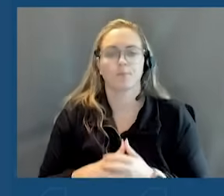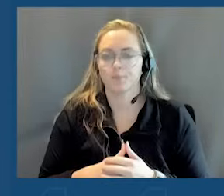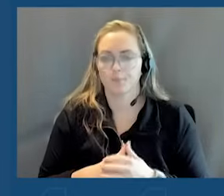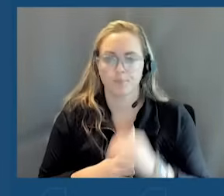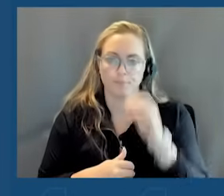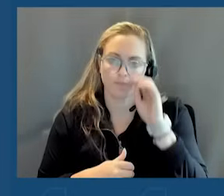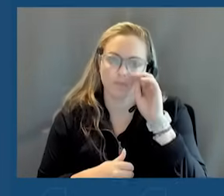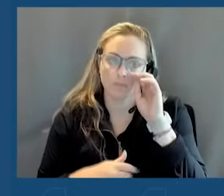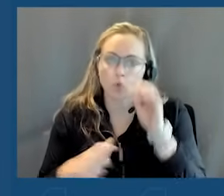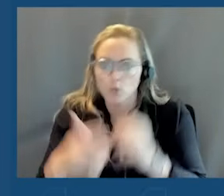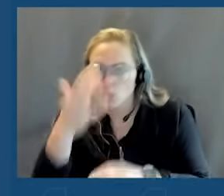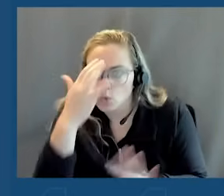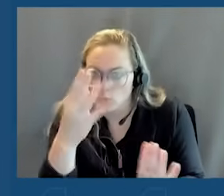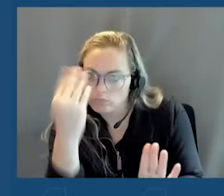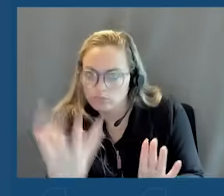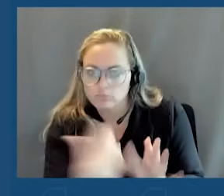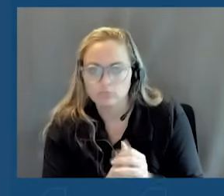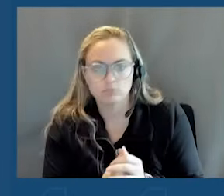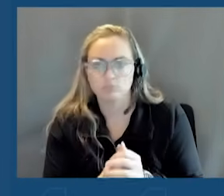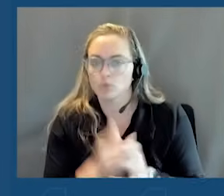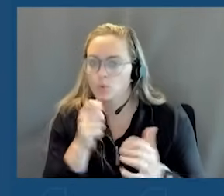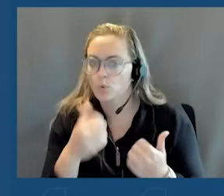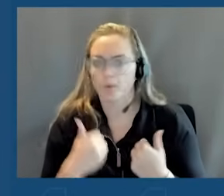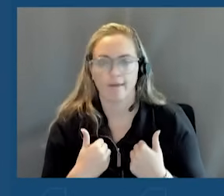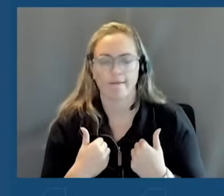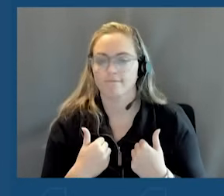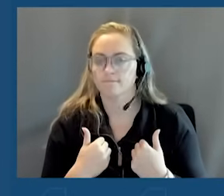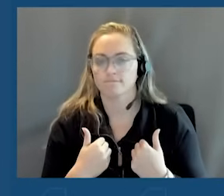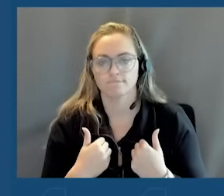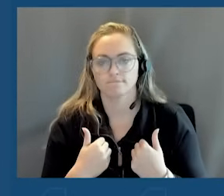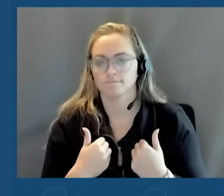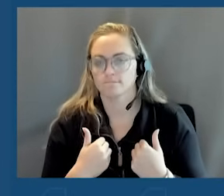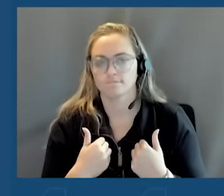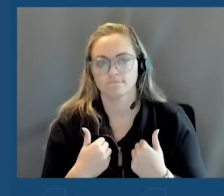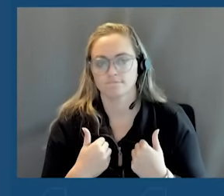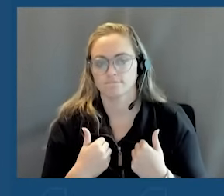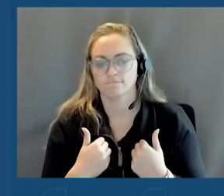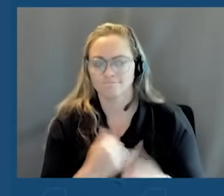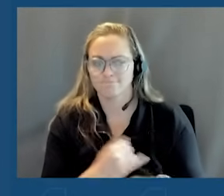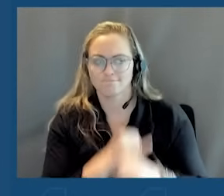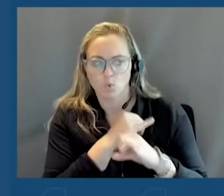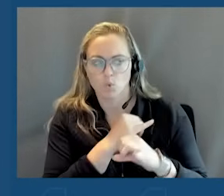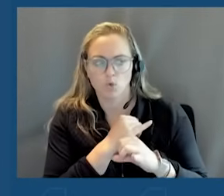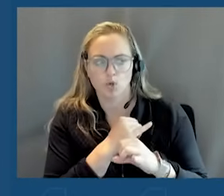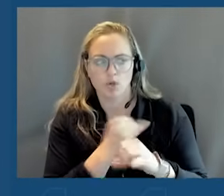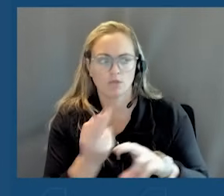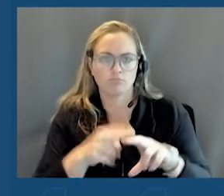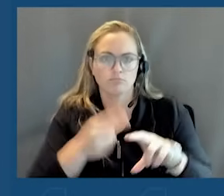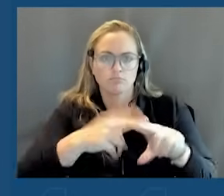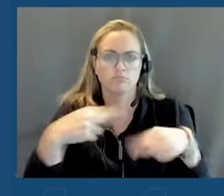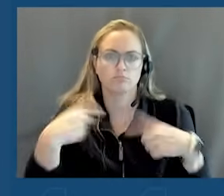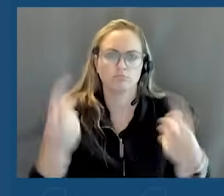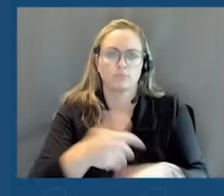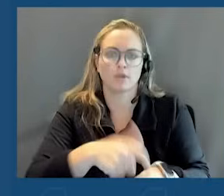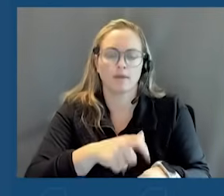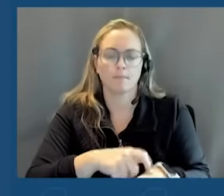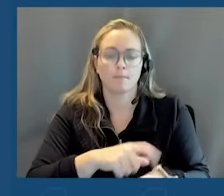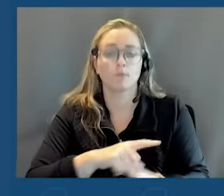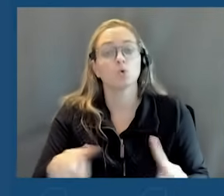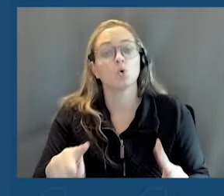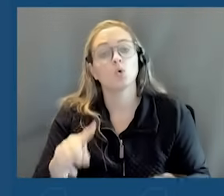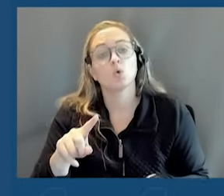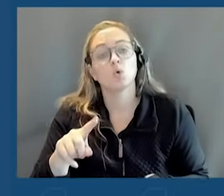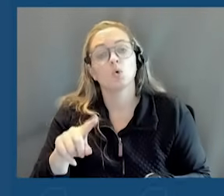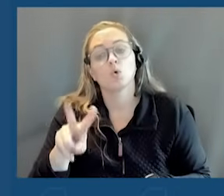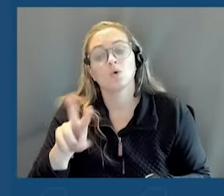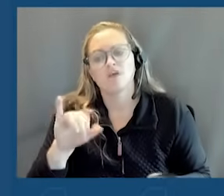You need to know that. You don't have the immunity built up over time. So as the virus